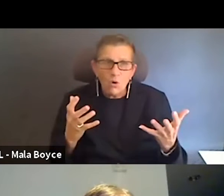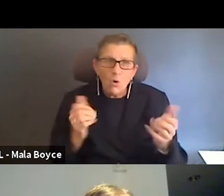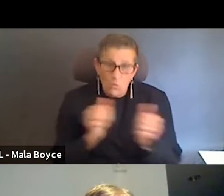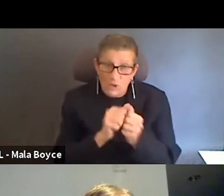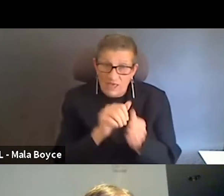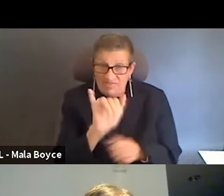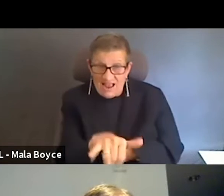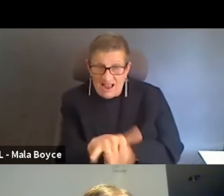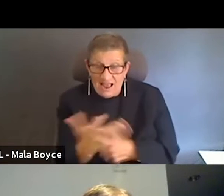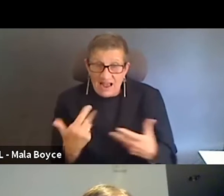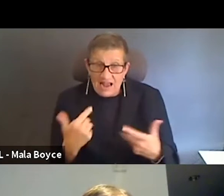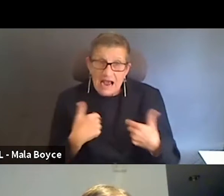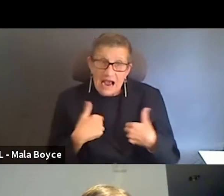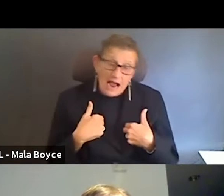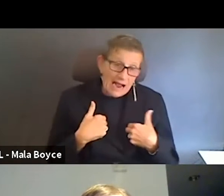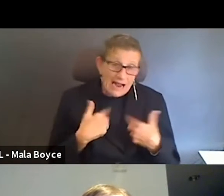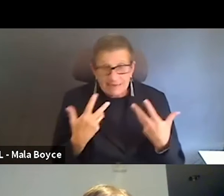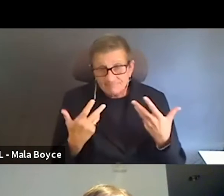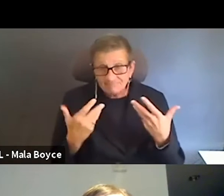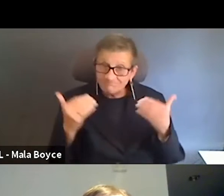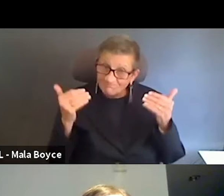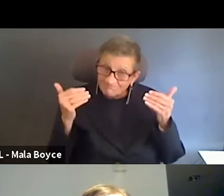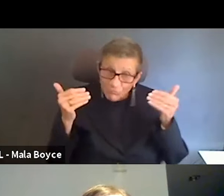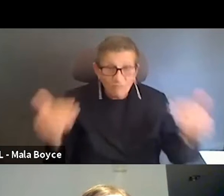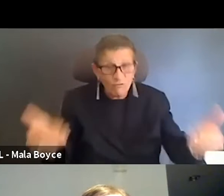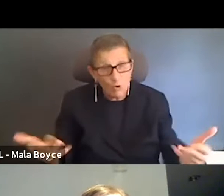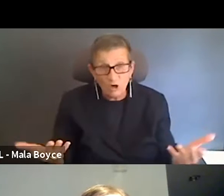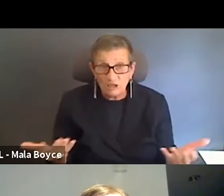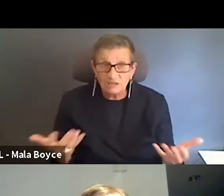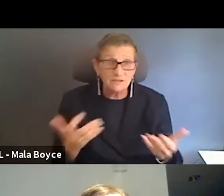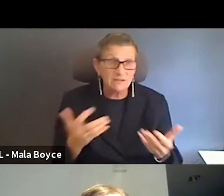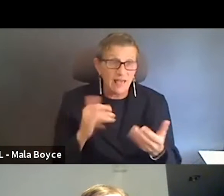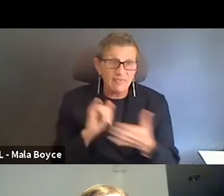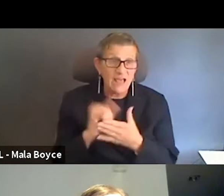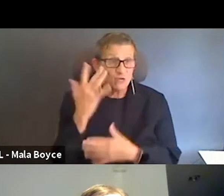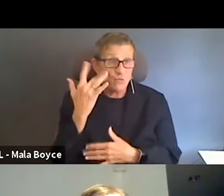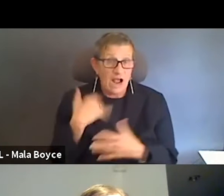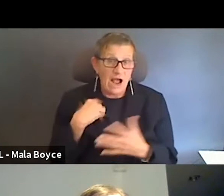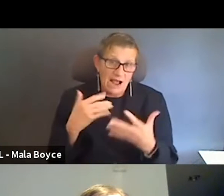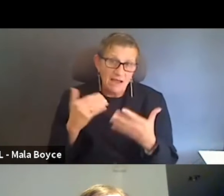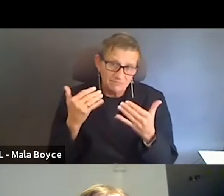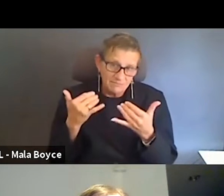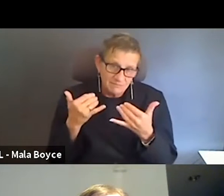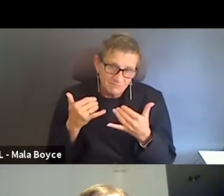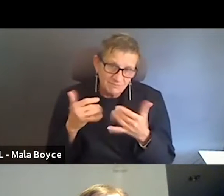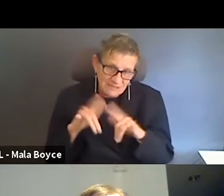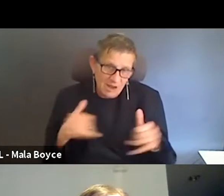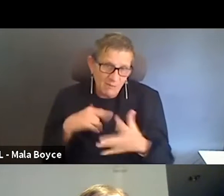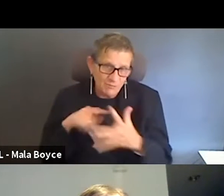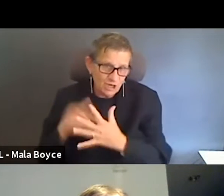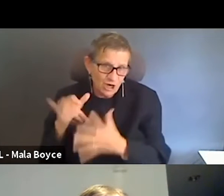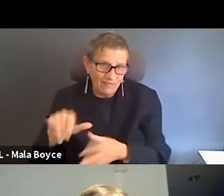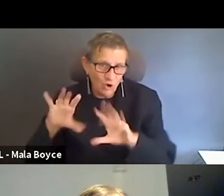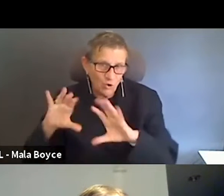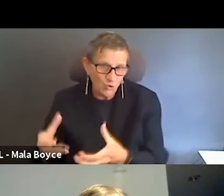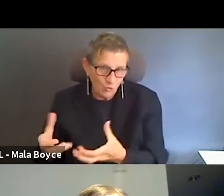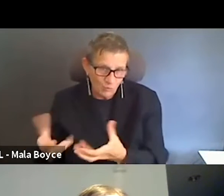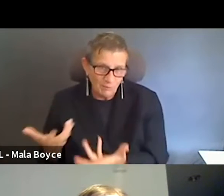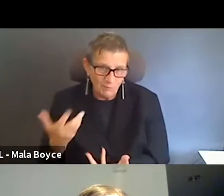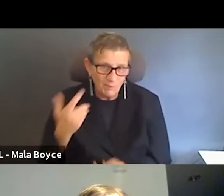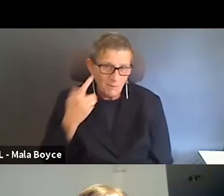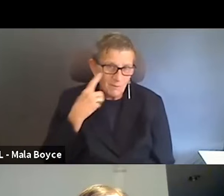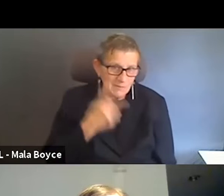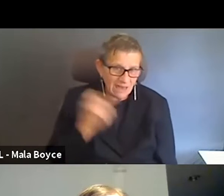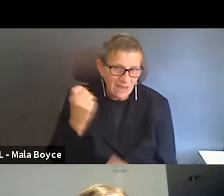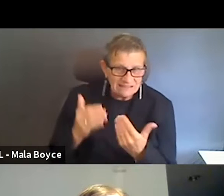just kind of went forward with it. And that's also kind of why I'm starting that group, because it's easier,